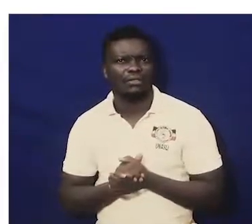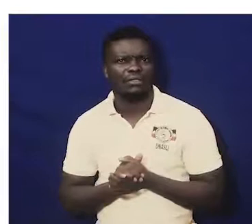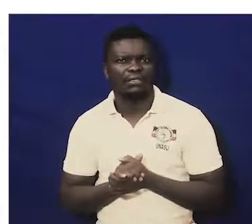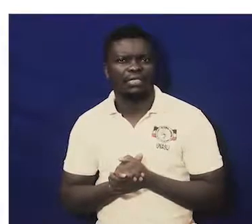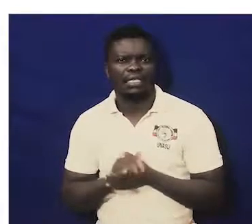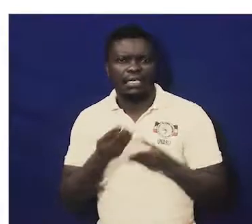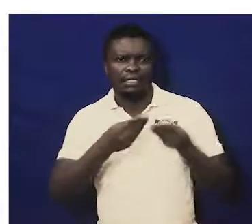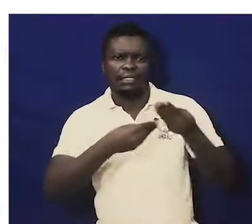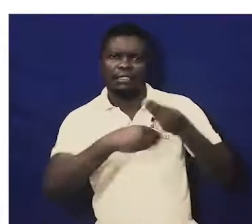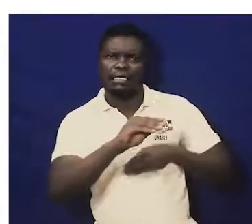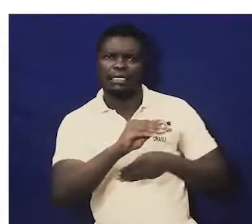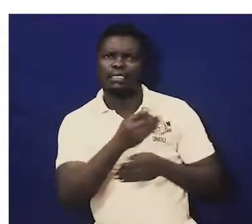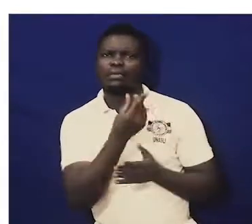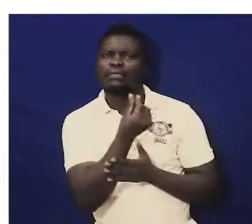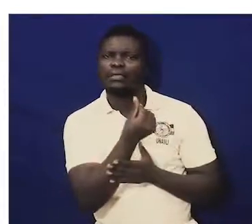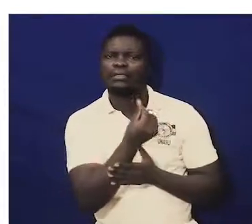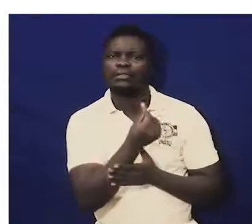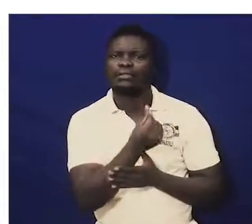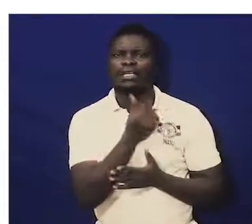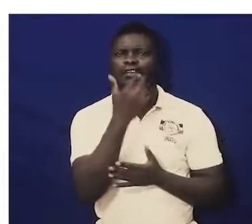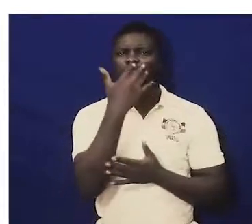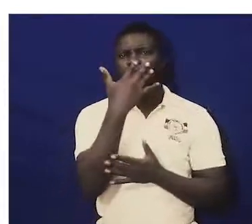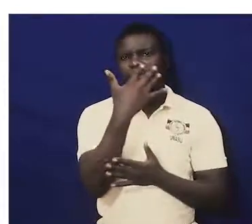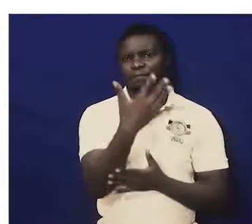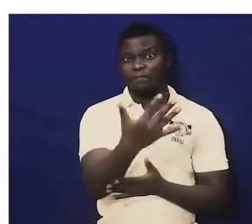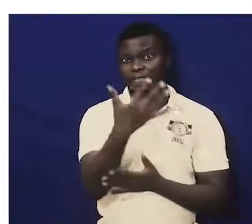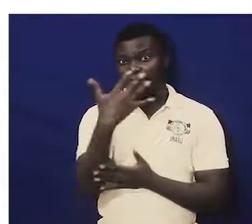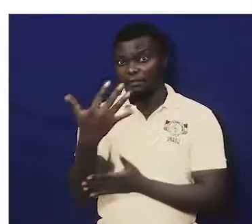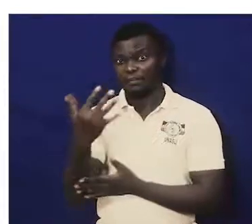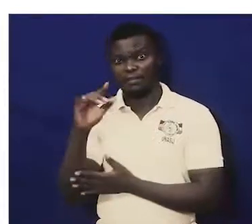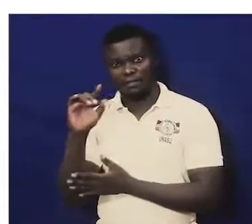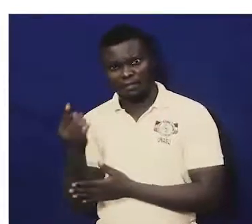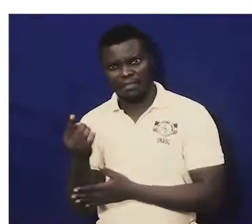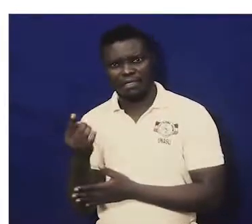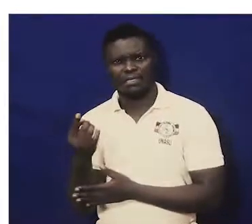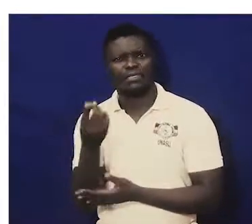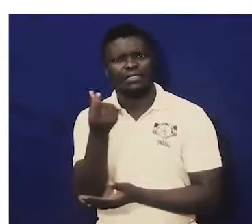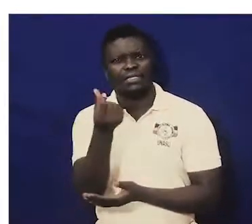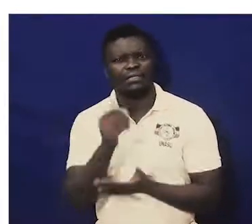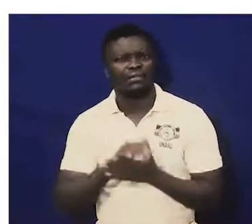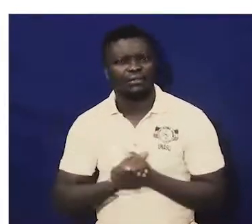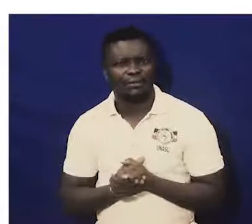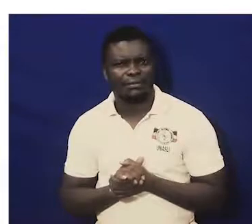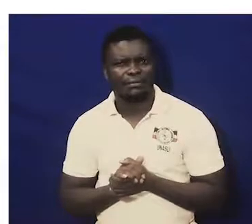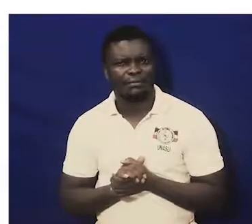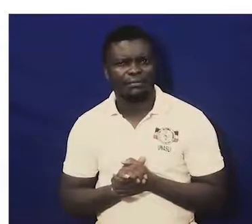and selling price is 55,000.